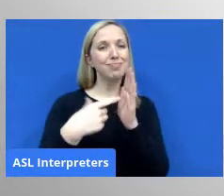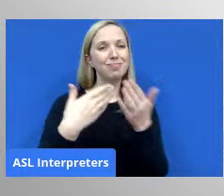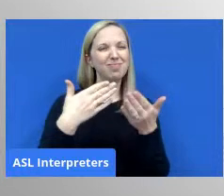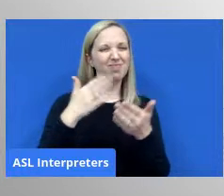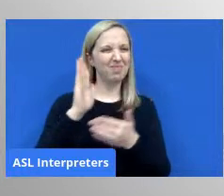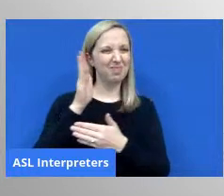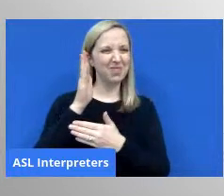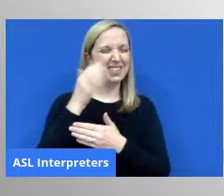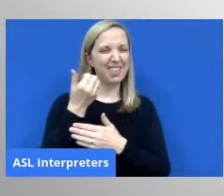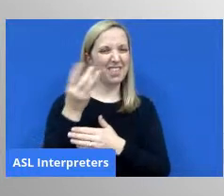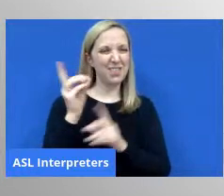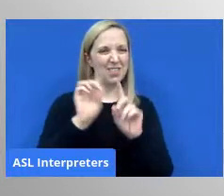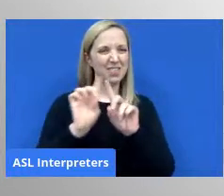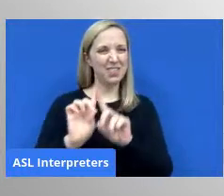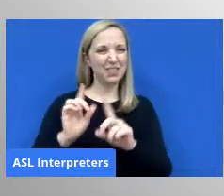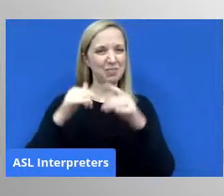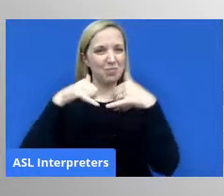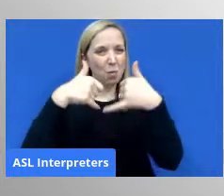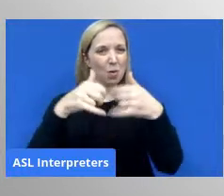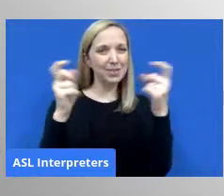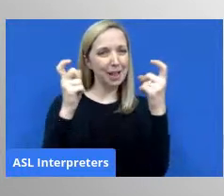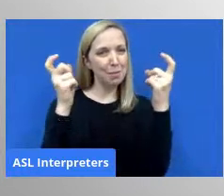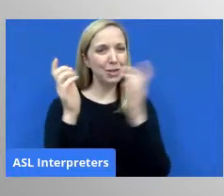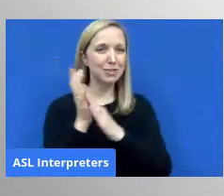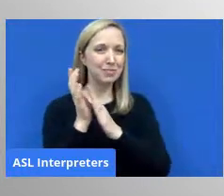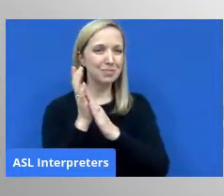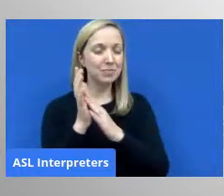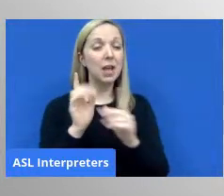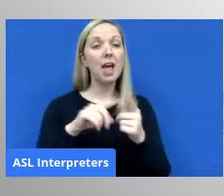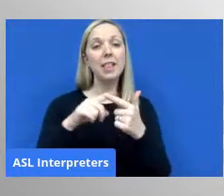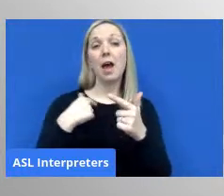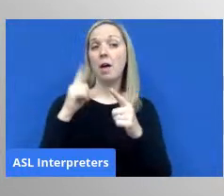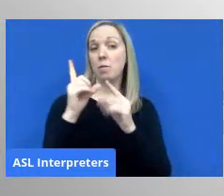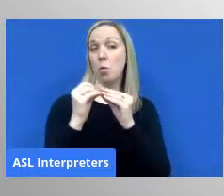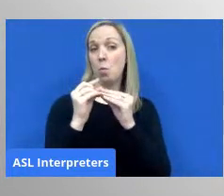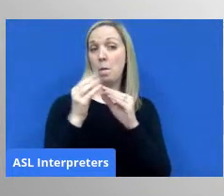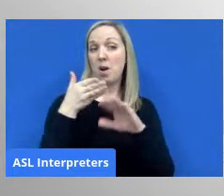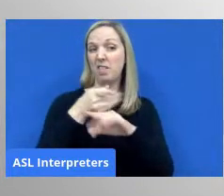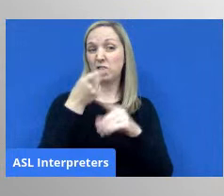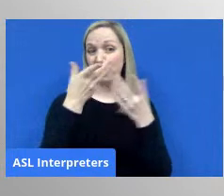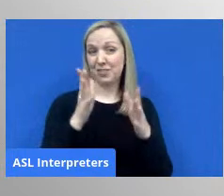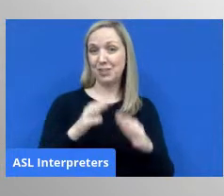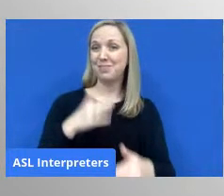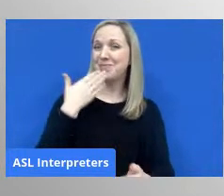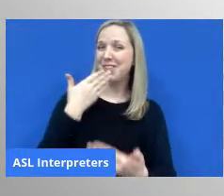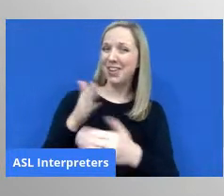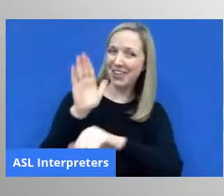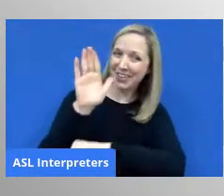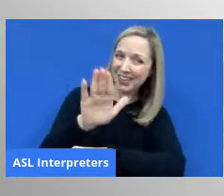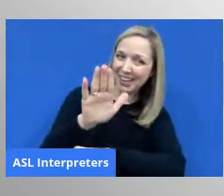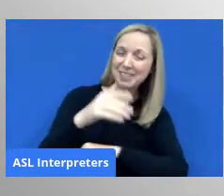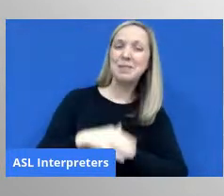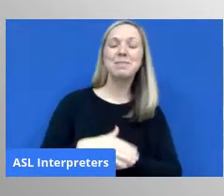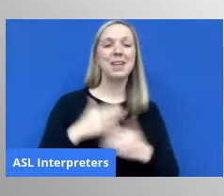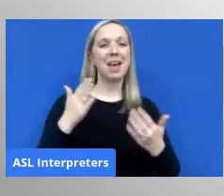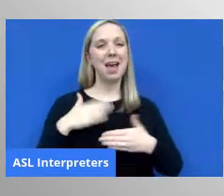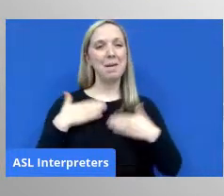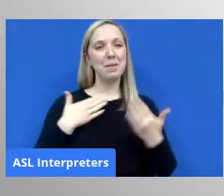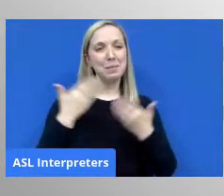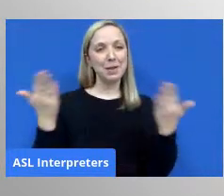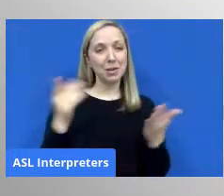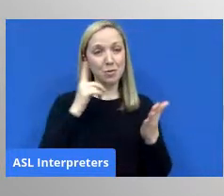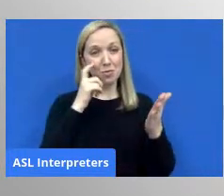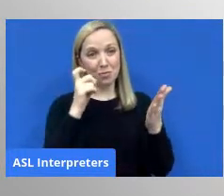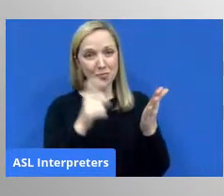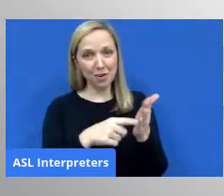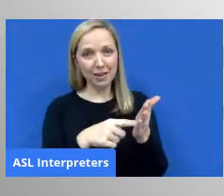then I have one additional to share after she finishes. Good evening. I'm pleased to be here to recognize and